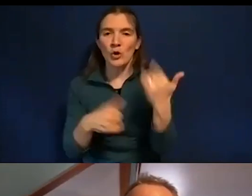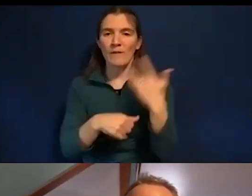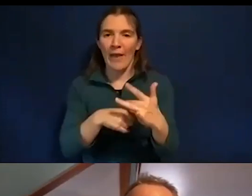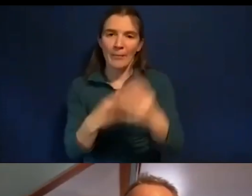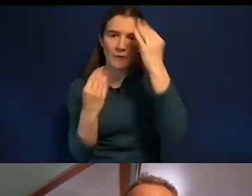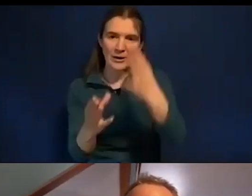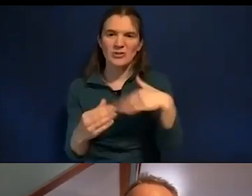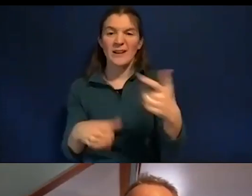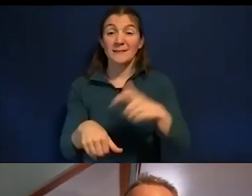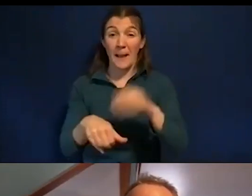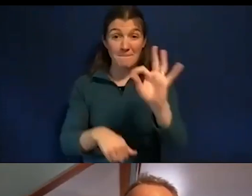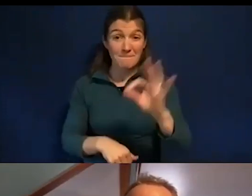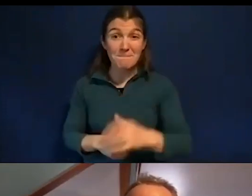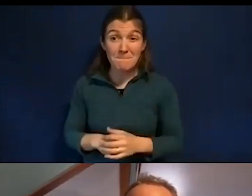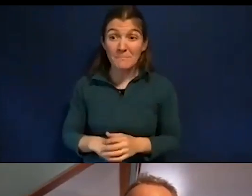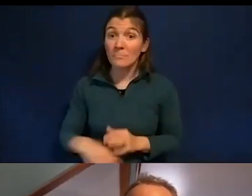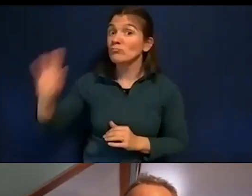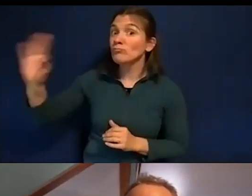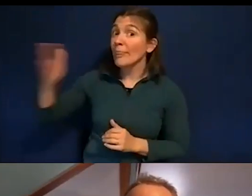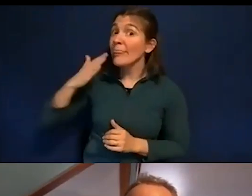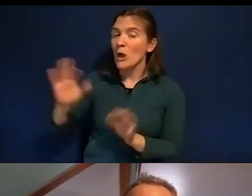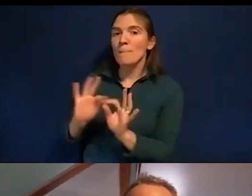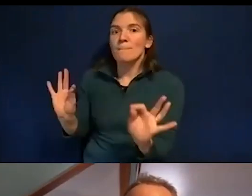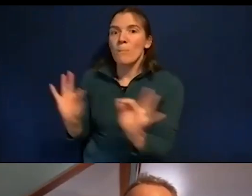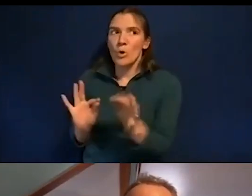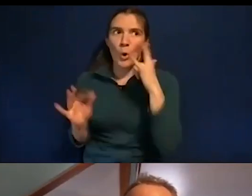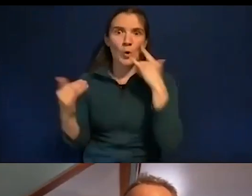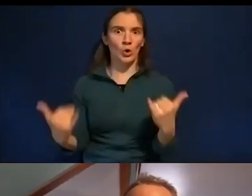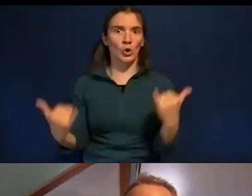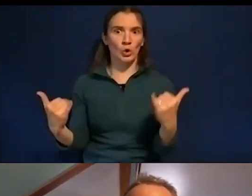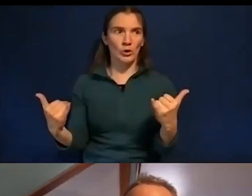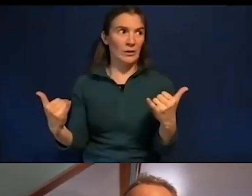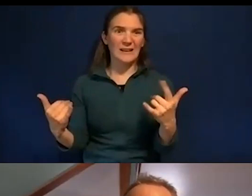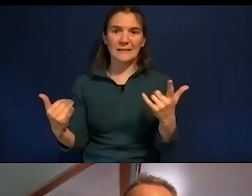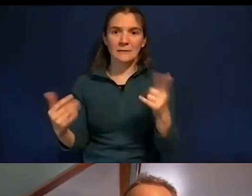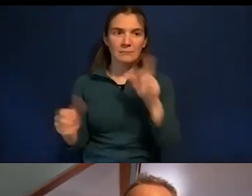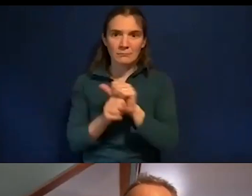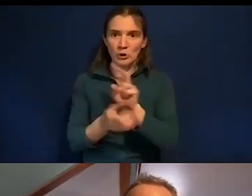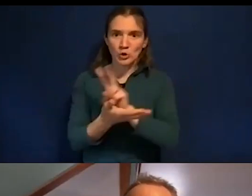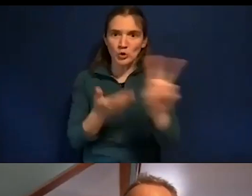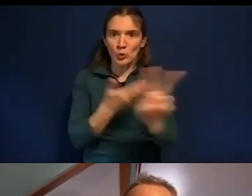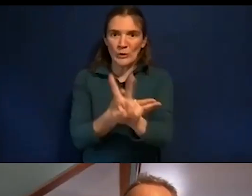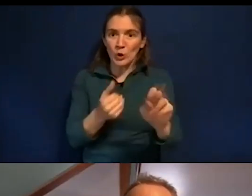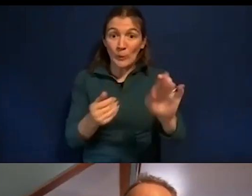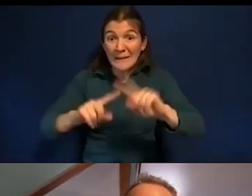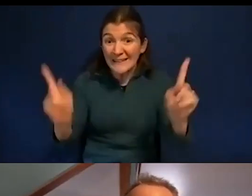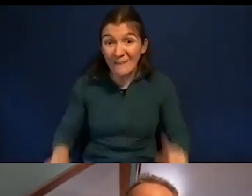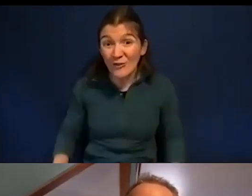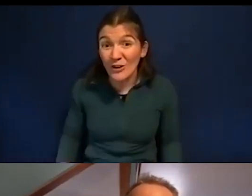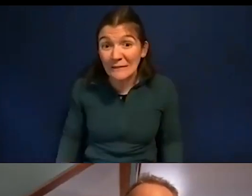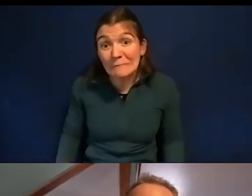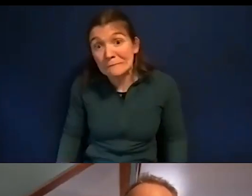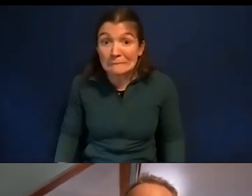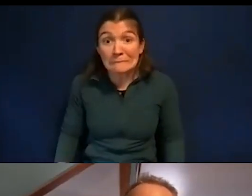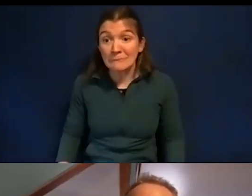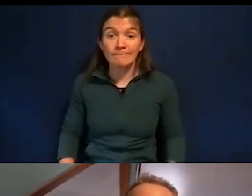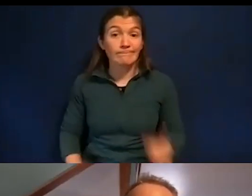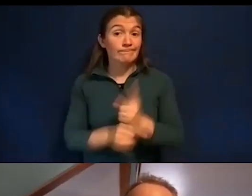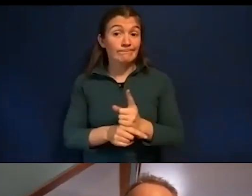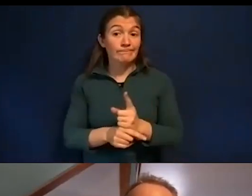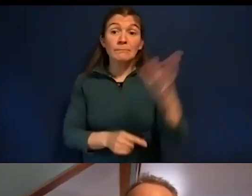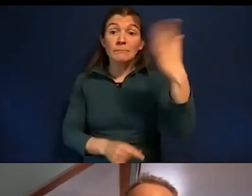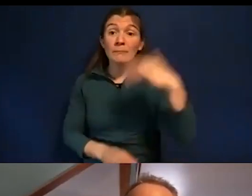for next time. Great. I think that's important because, you know, things just in 2 weeks, things could change quite a bit.